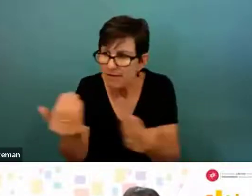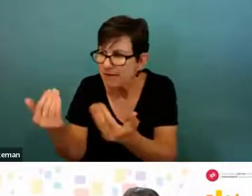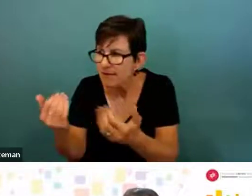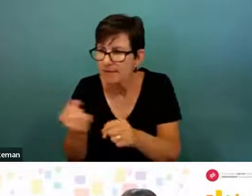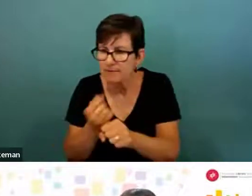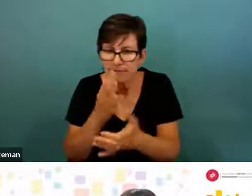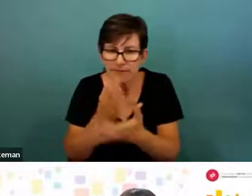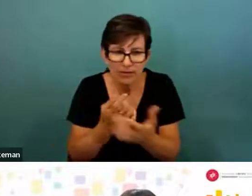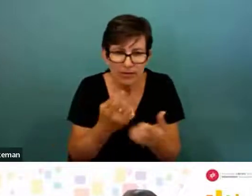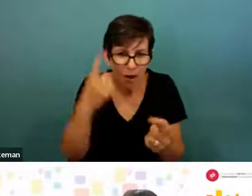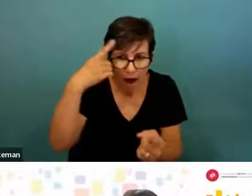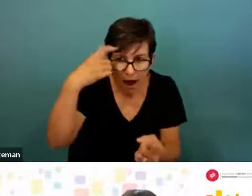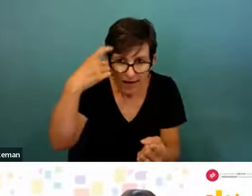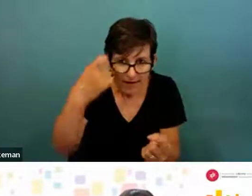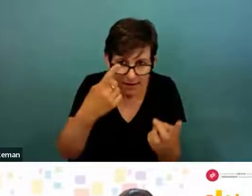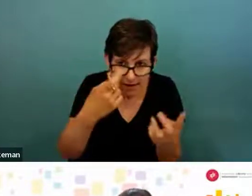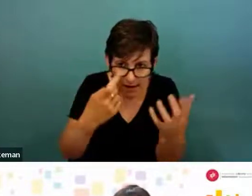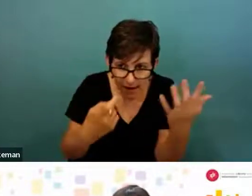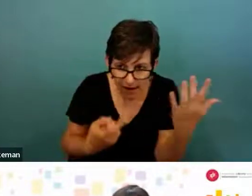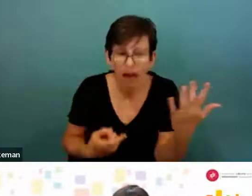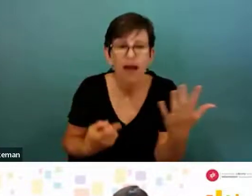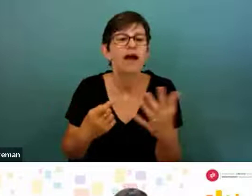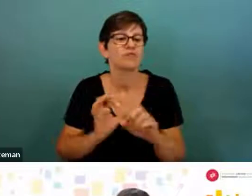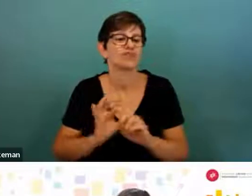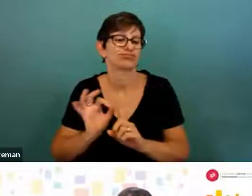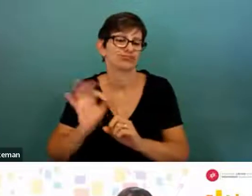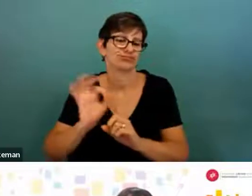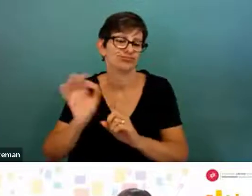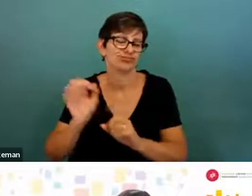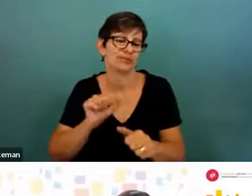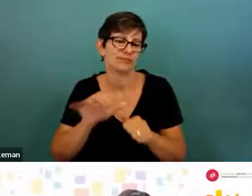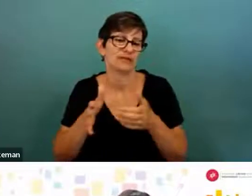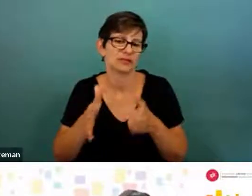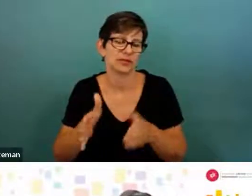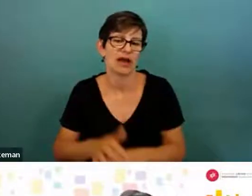the community is probably the best step to start with.